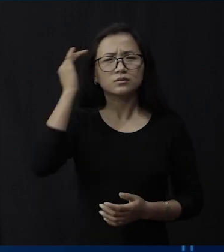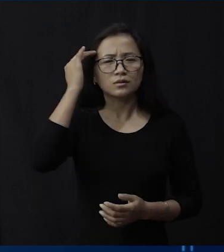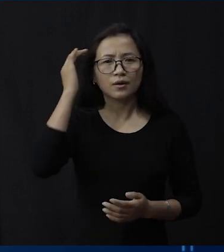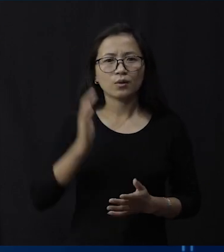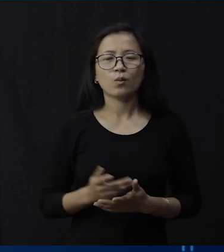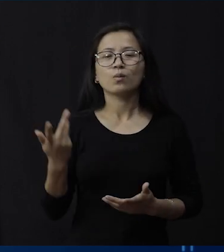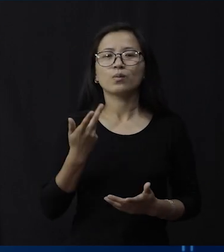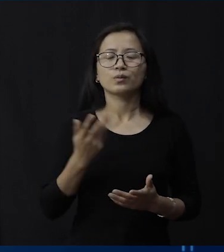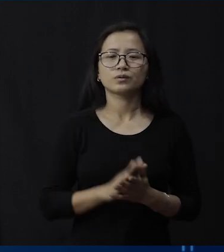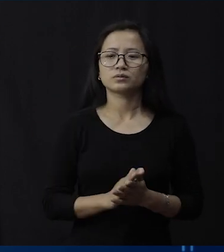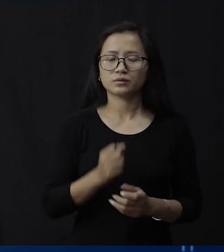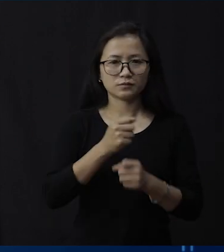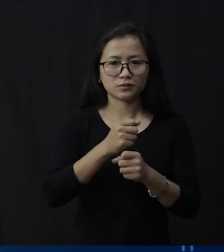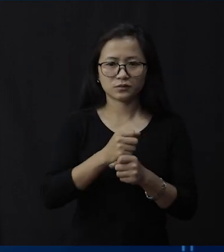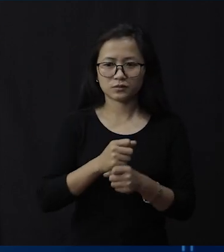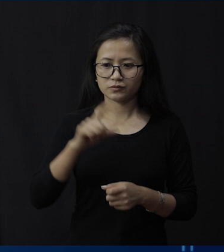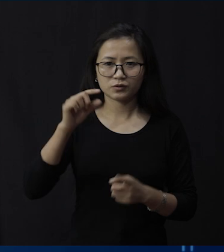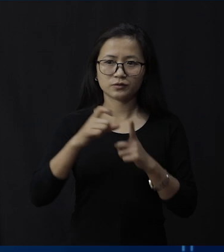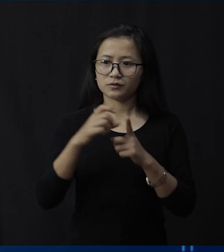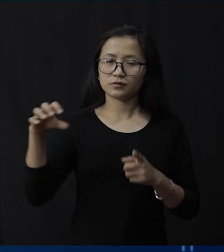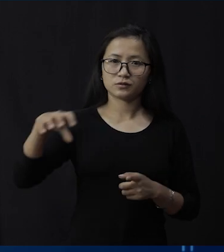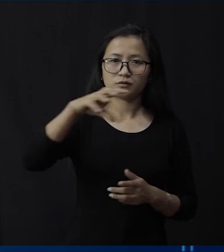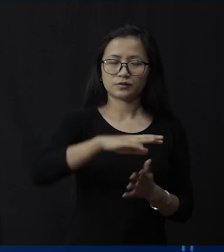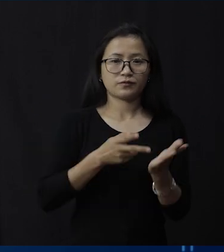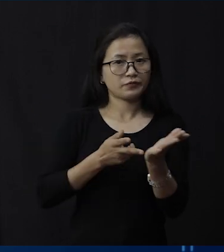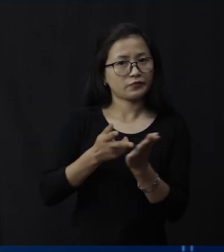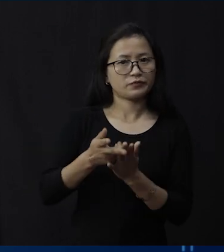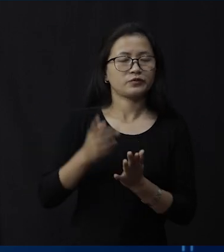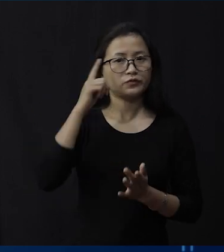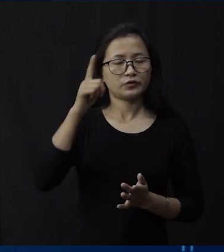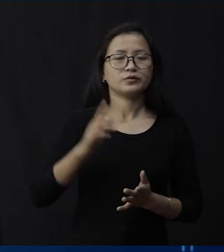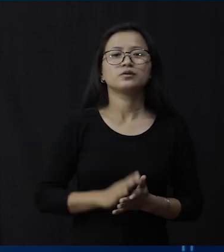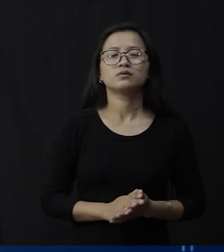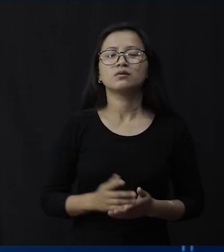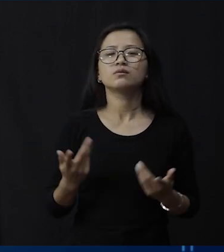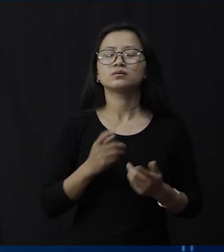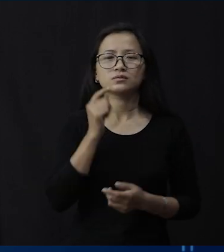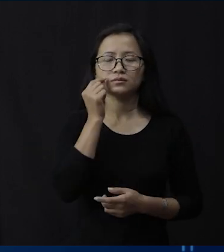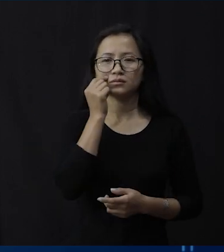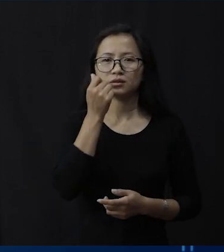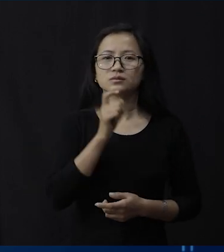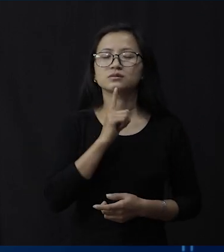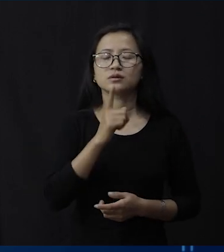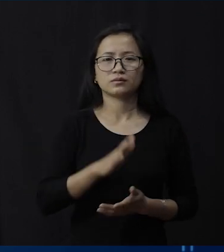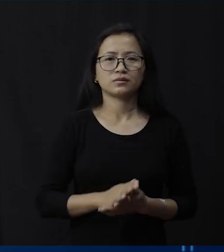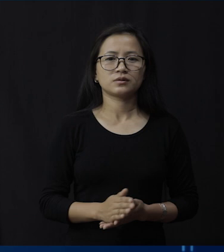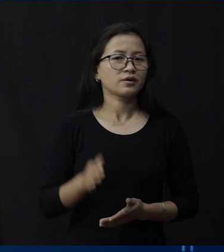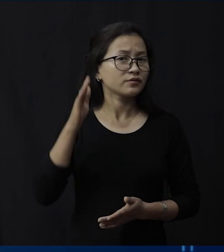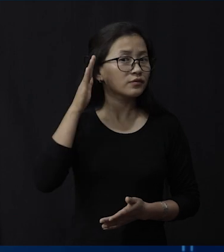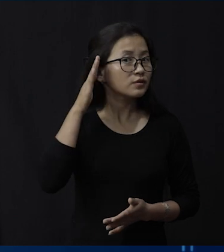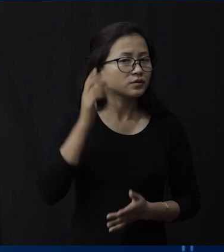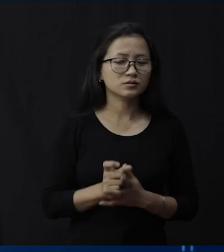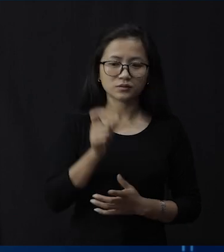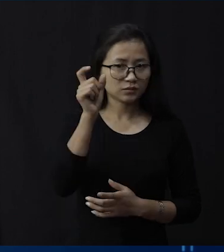the government does for our district, for our villages? So now Lanu told his father that, yes, I have heard